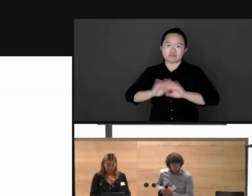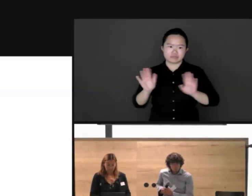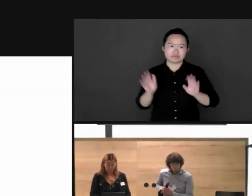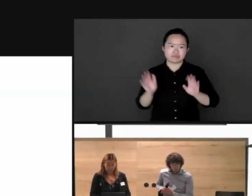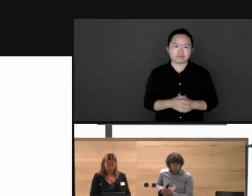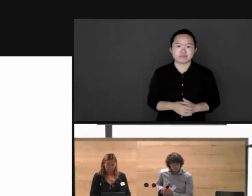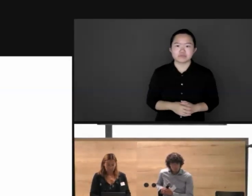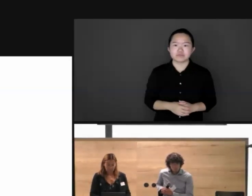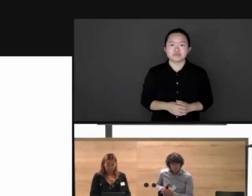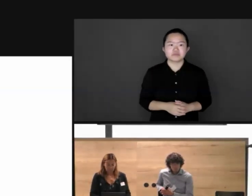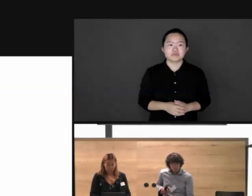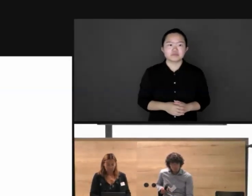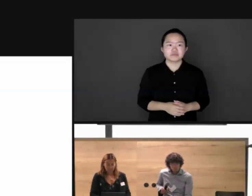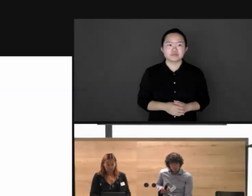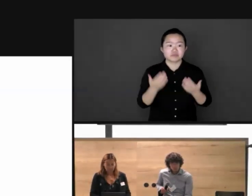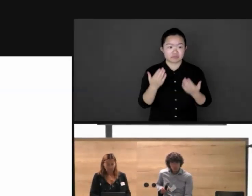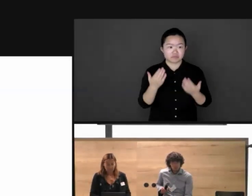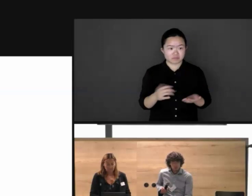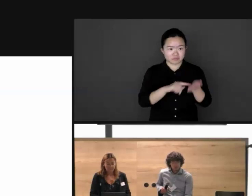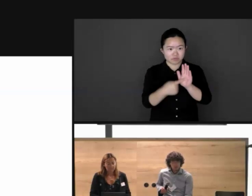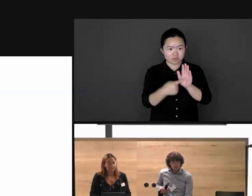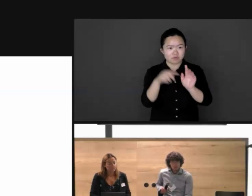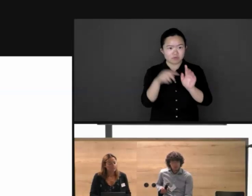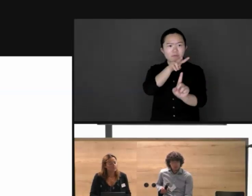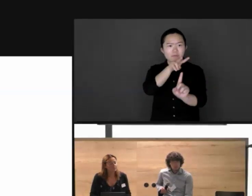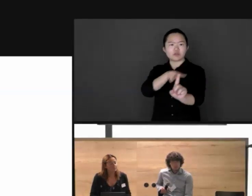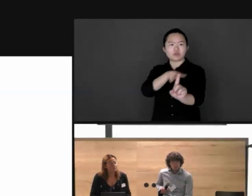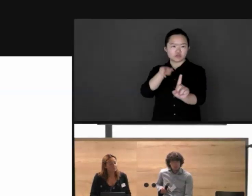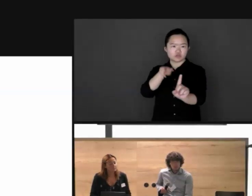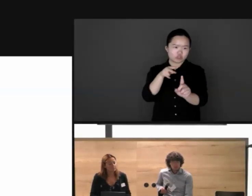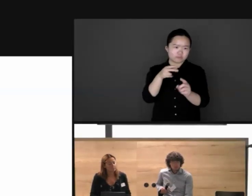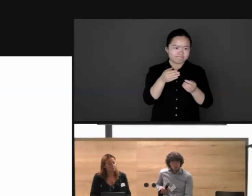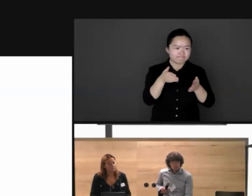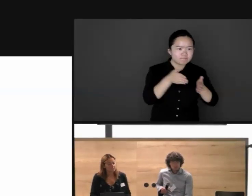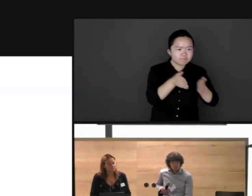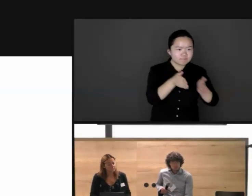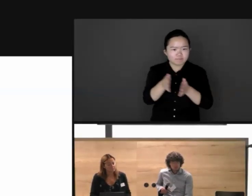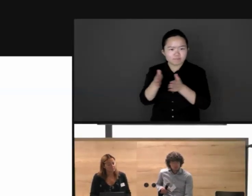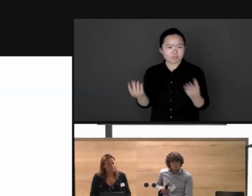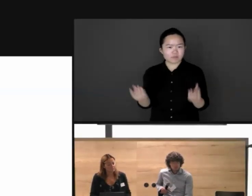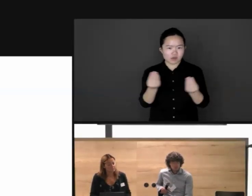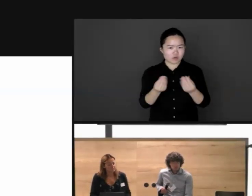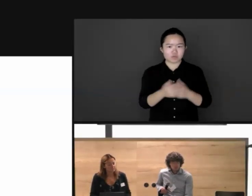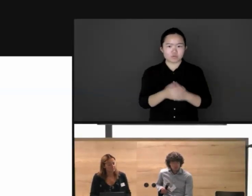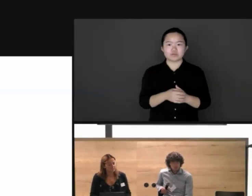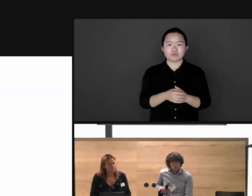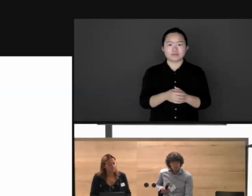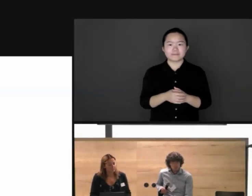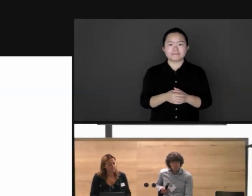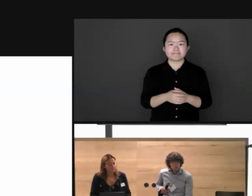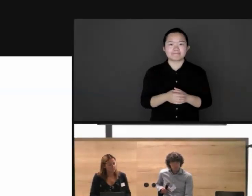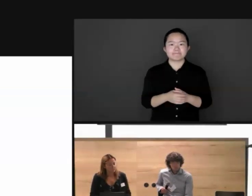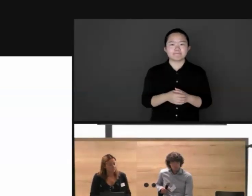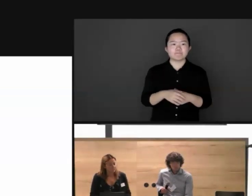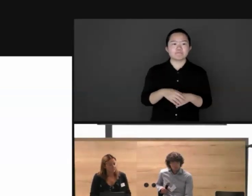For the in-depth monitoring of mobile apps, the authority uses and gives evaluators to use an